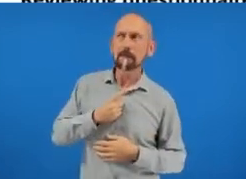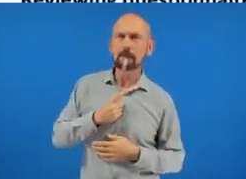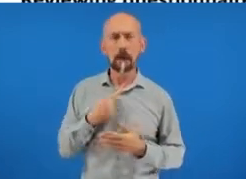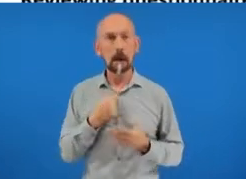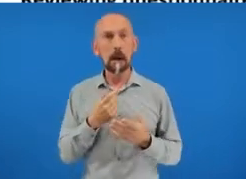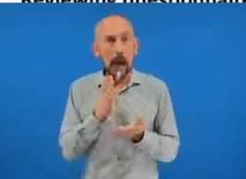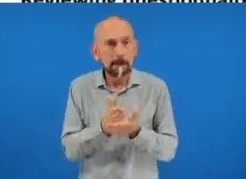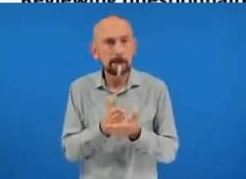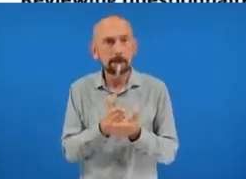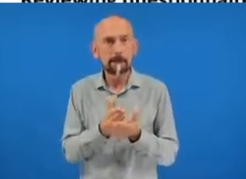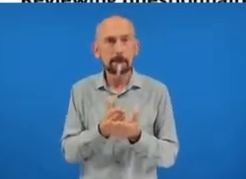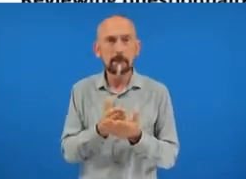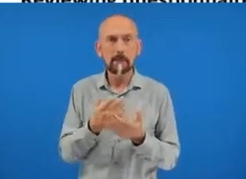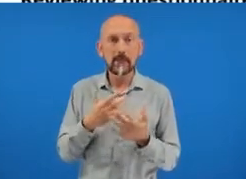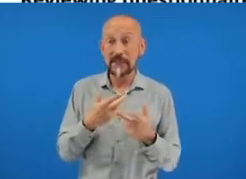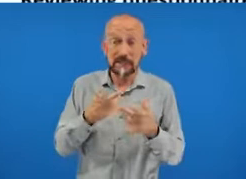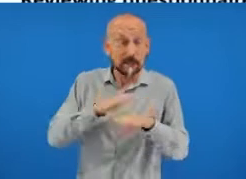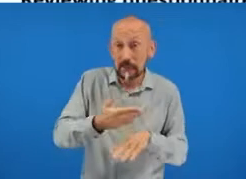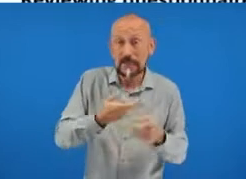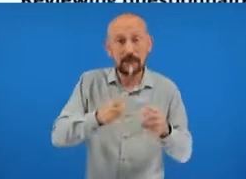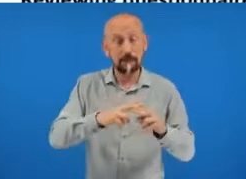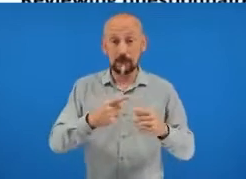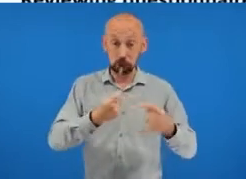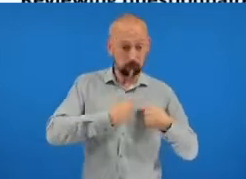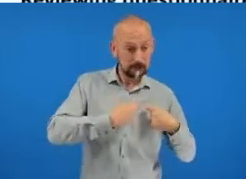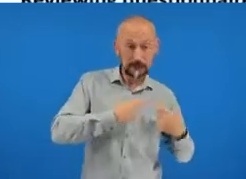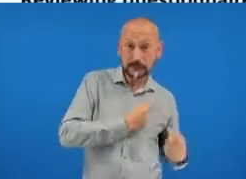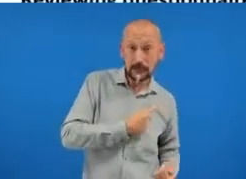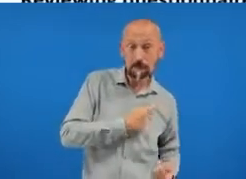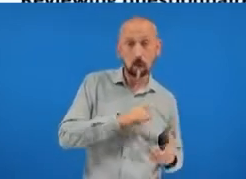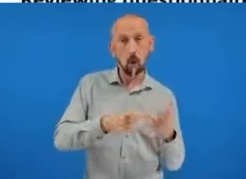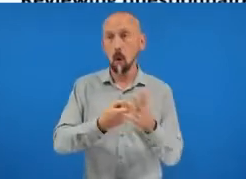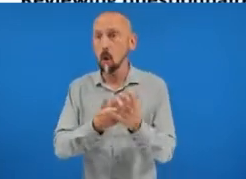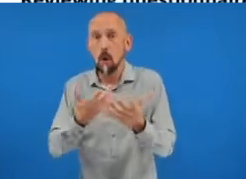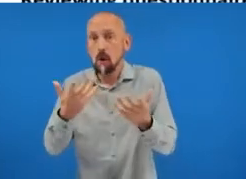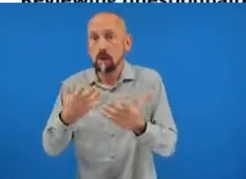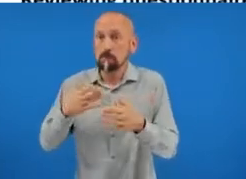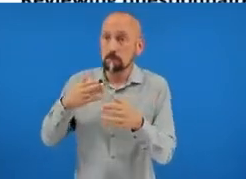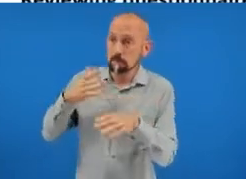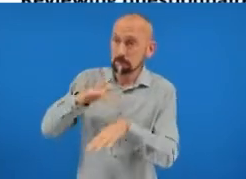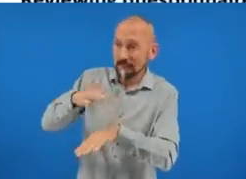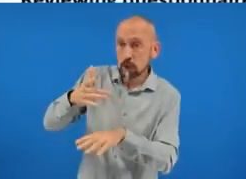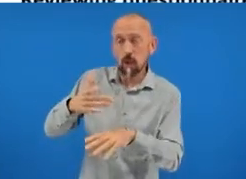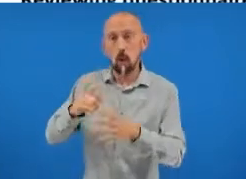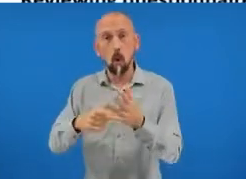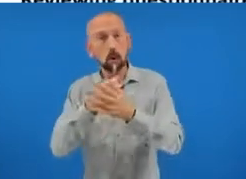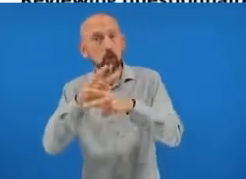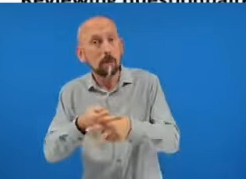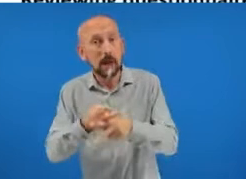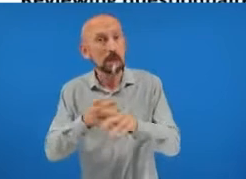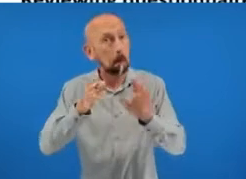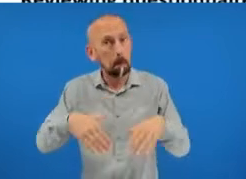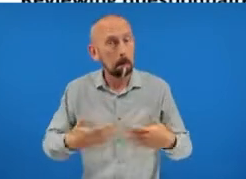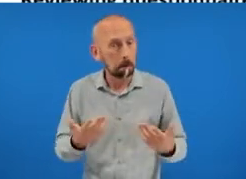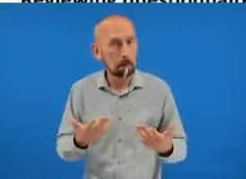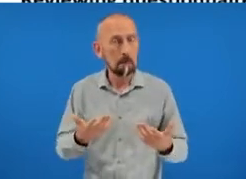somebody who is having treatment yourself, whether you're a practitioner or you're a supervisor. And ask yourself, how much